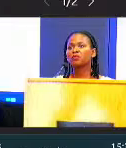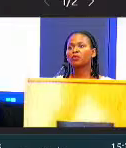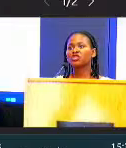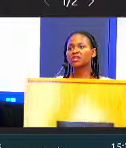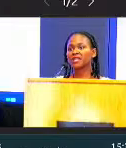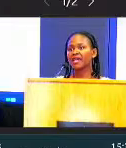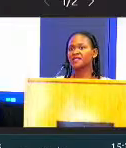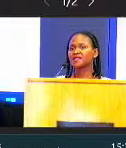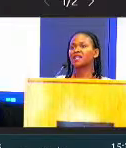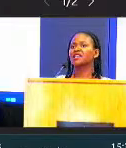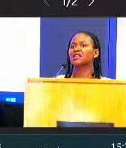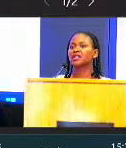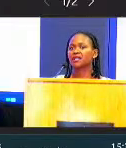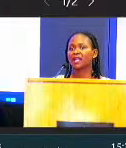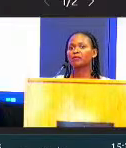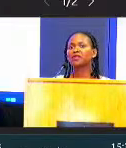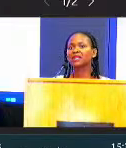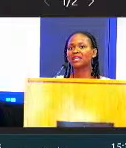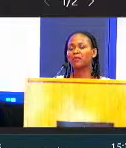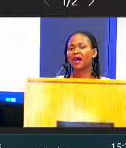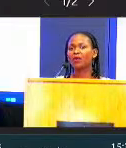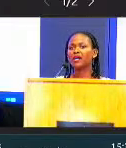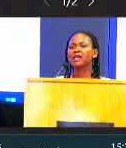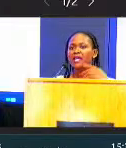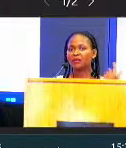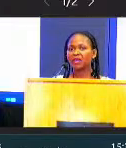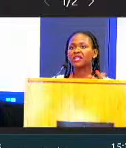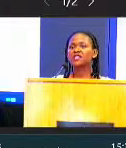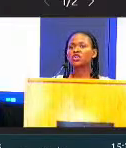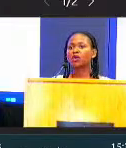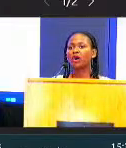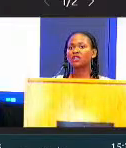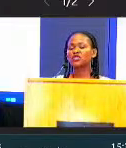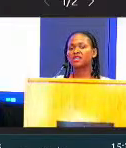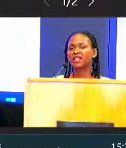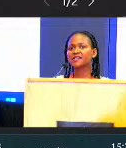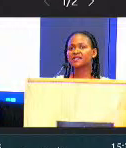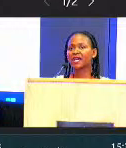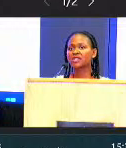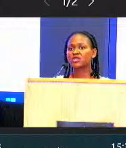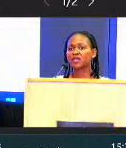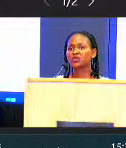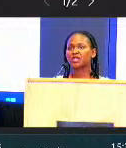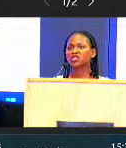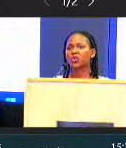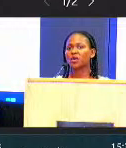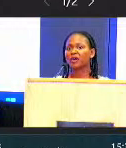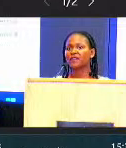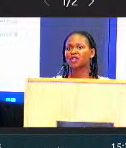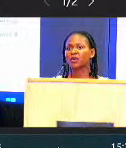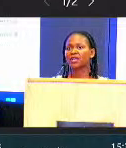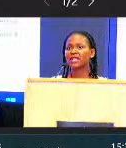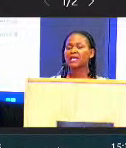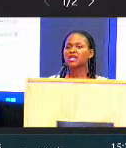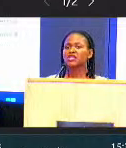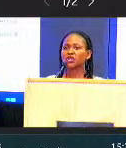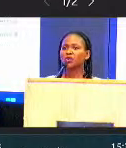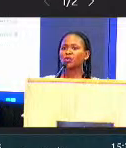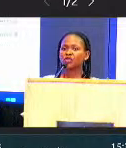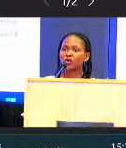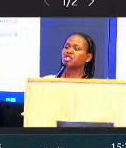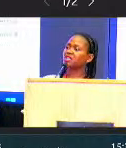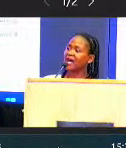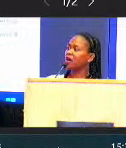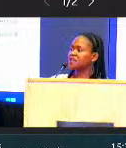small modular reactors under reliable clean power. And maybe let's go on to the next slide so that we can talk about that quickly. So